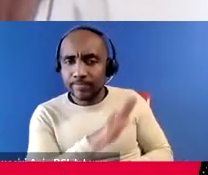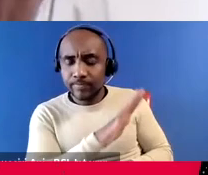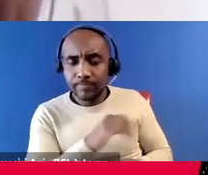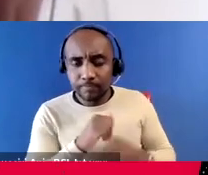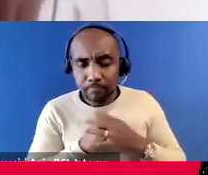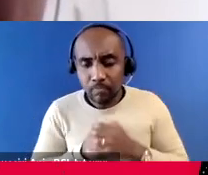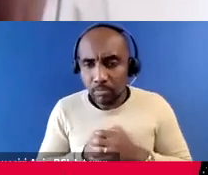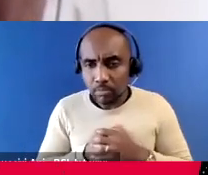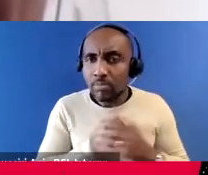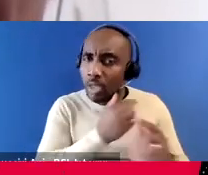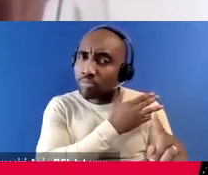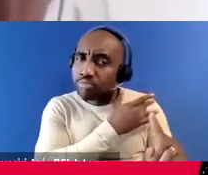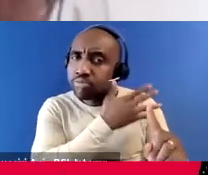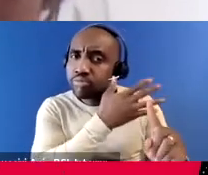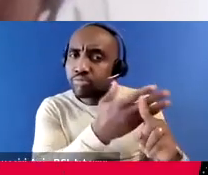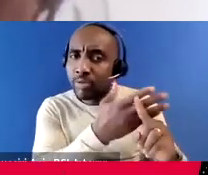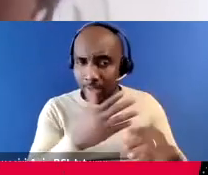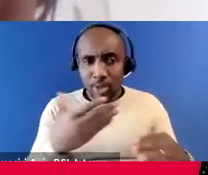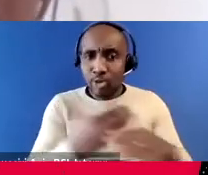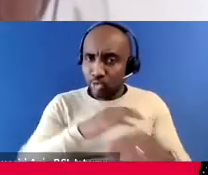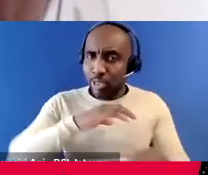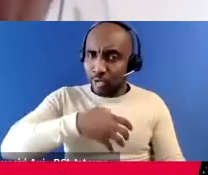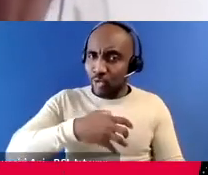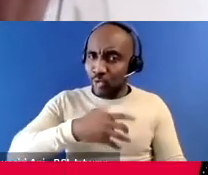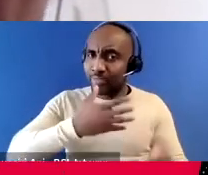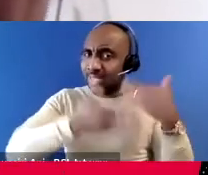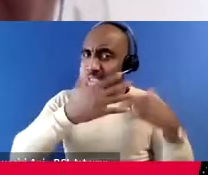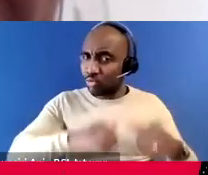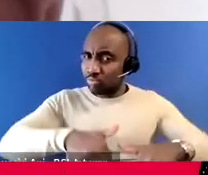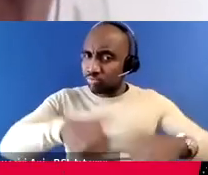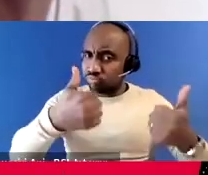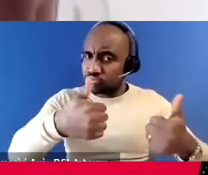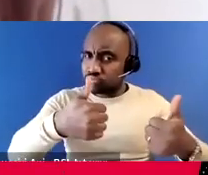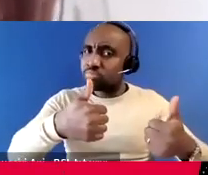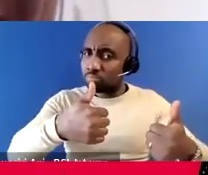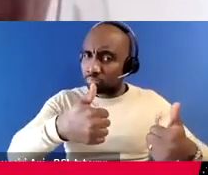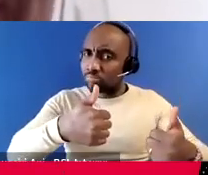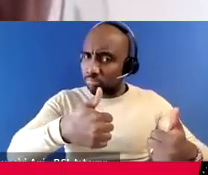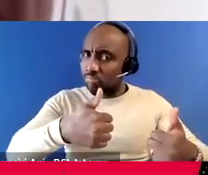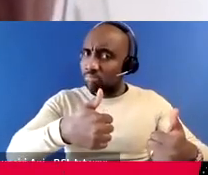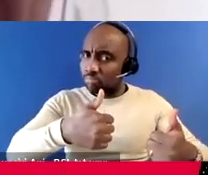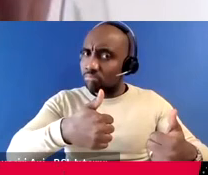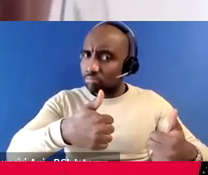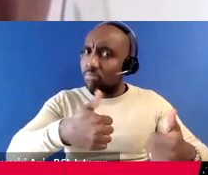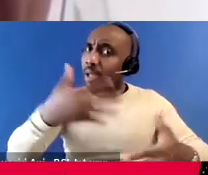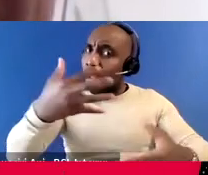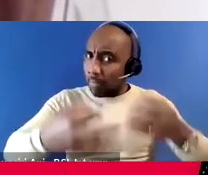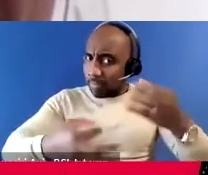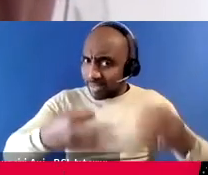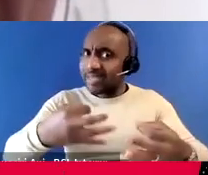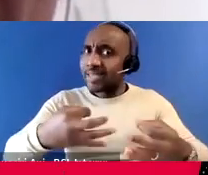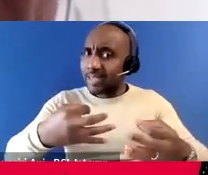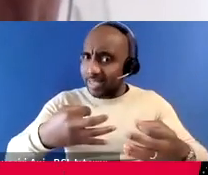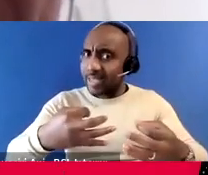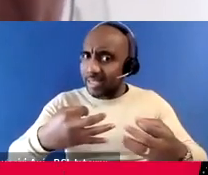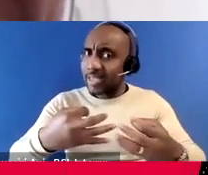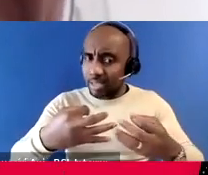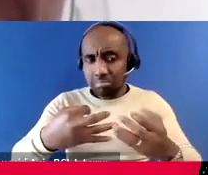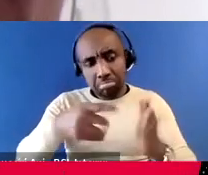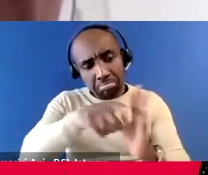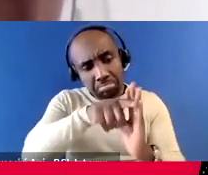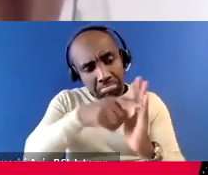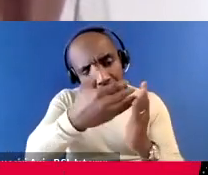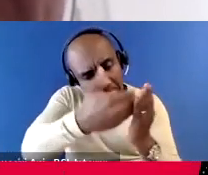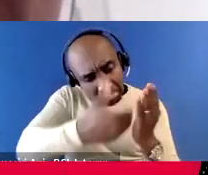the position of arms workers within the unions are something of a tricky issue for us as a country,